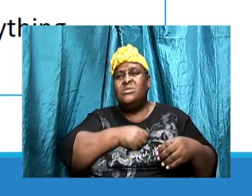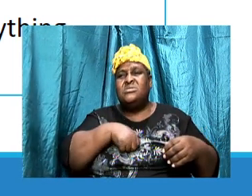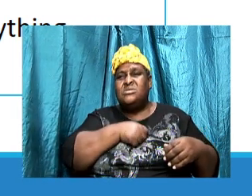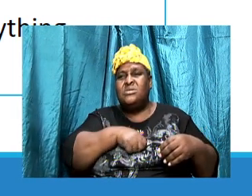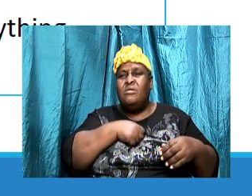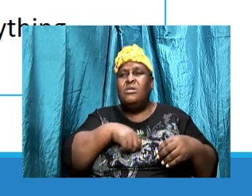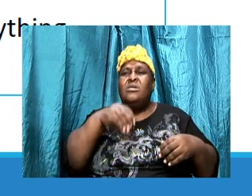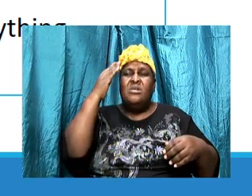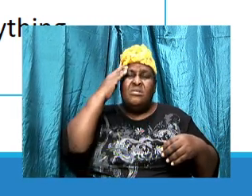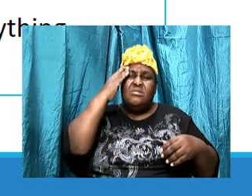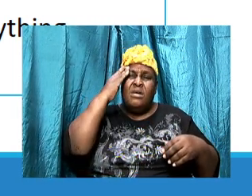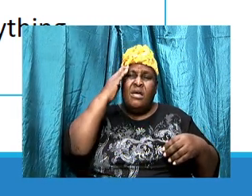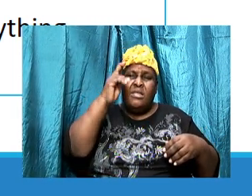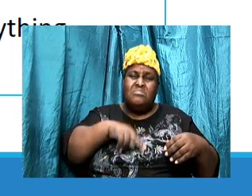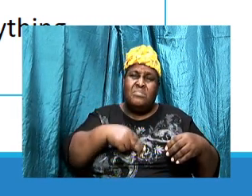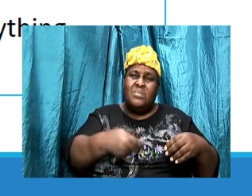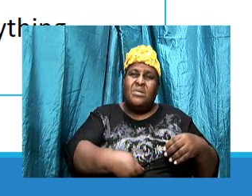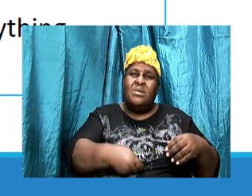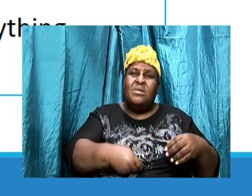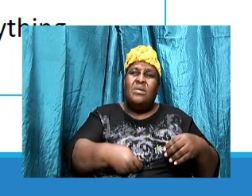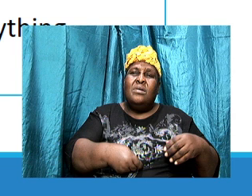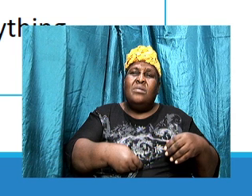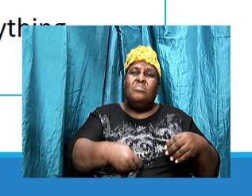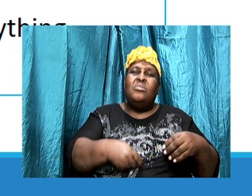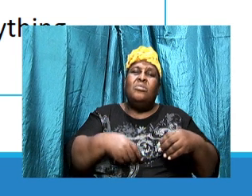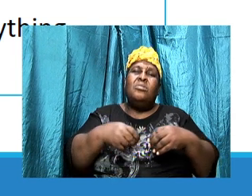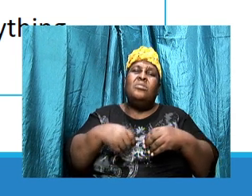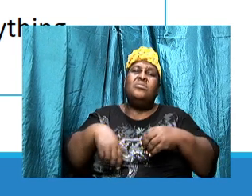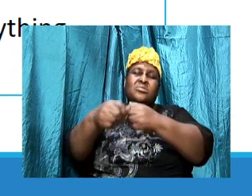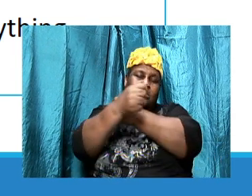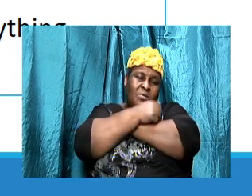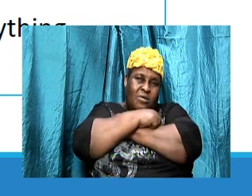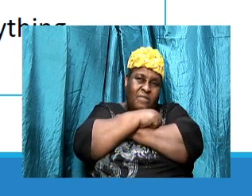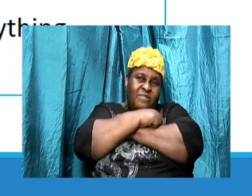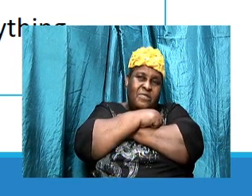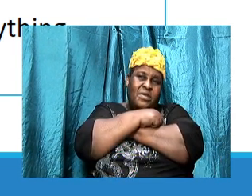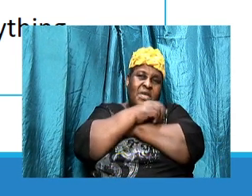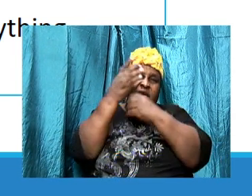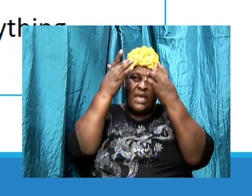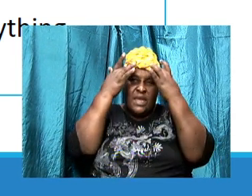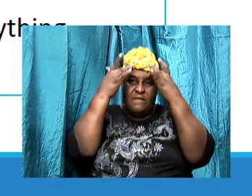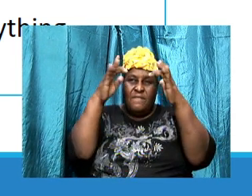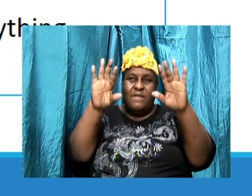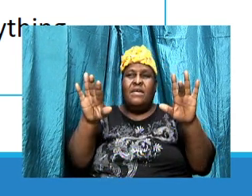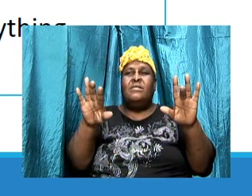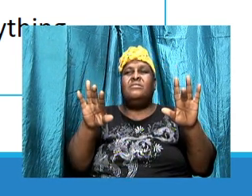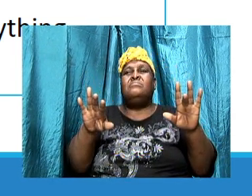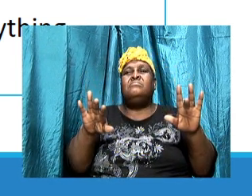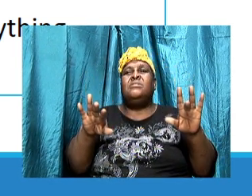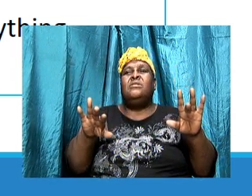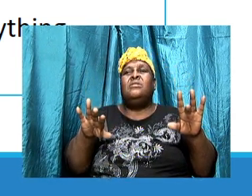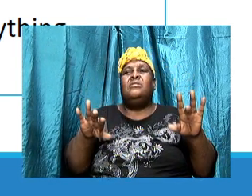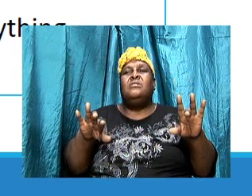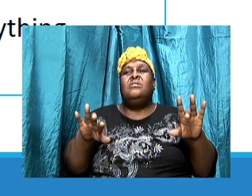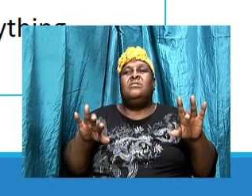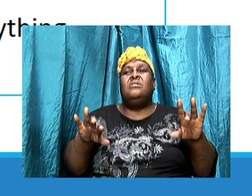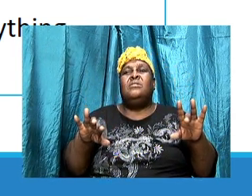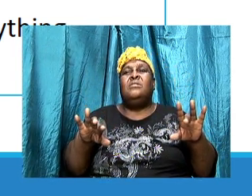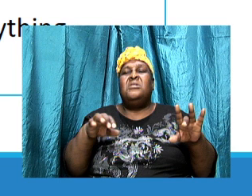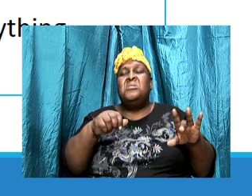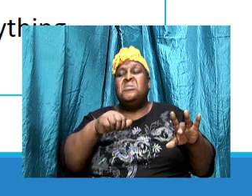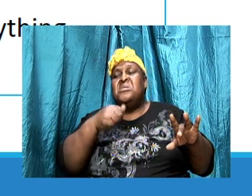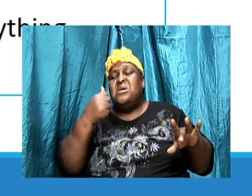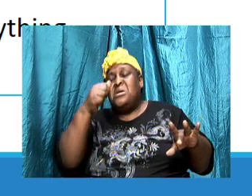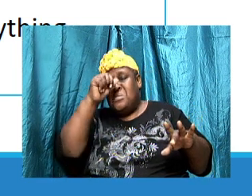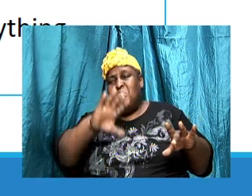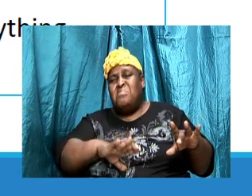we all have knowledge puffed up, but charity edifieth. Right? He made another statement and said, if any man think